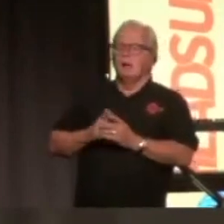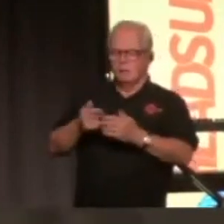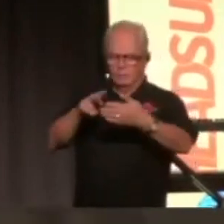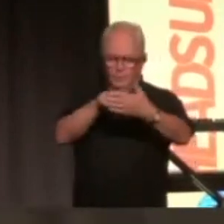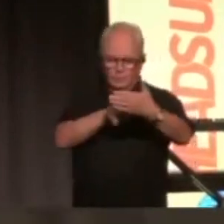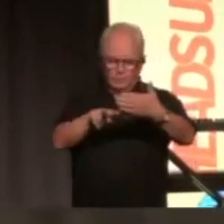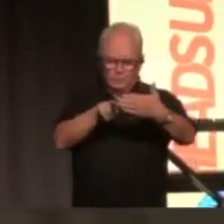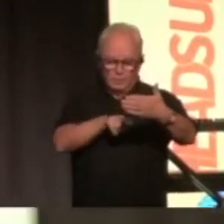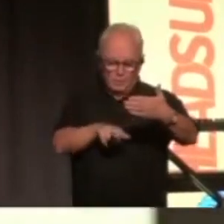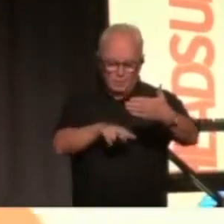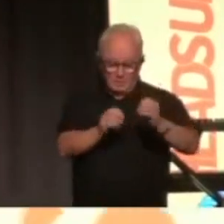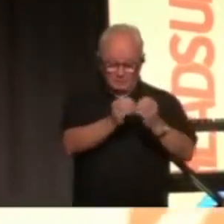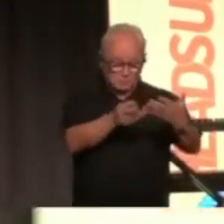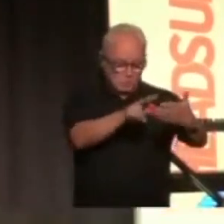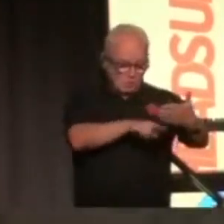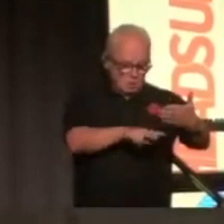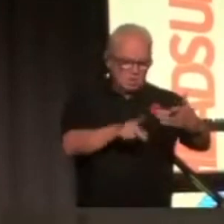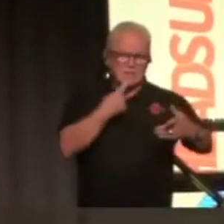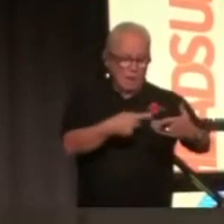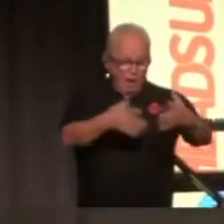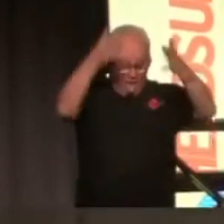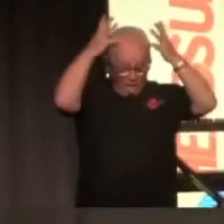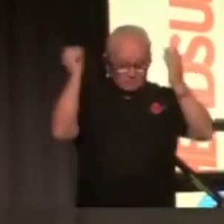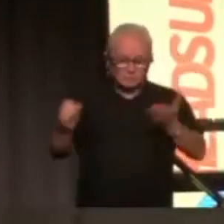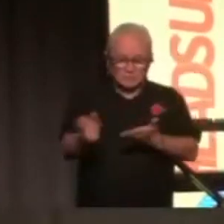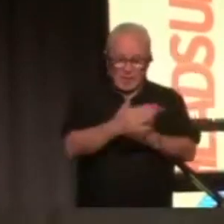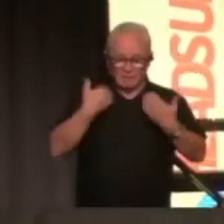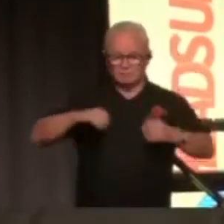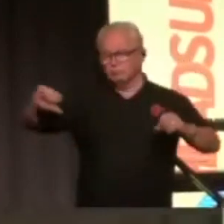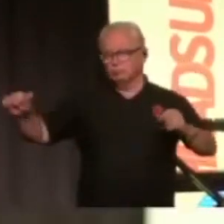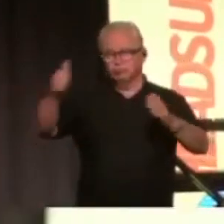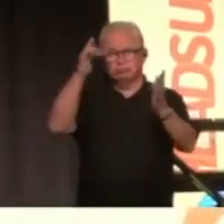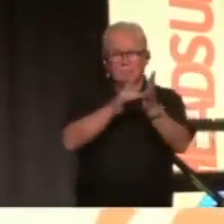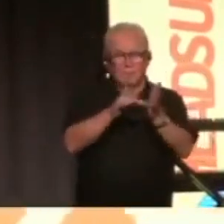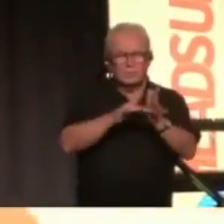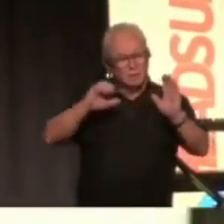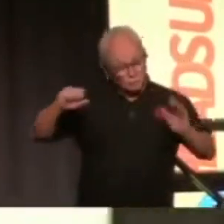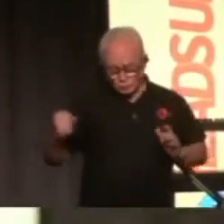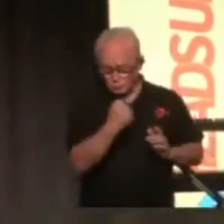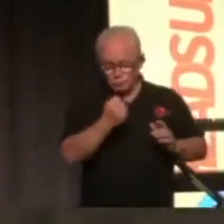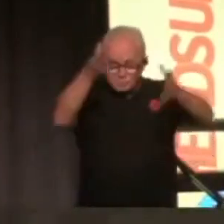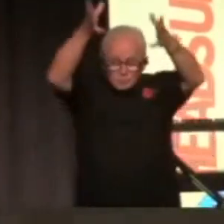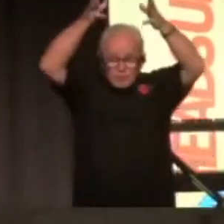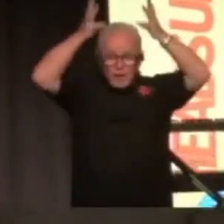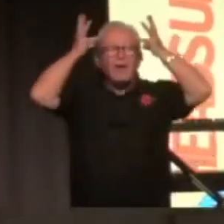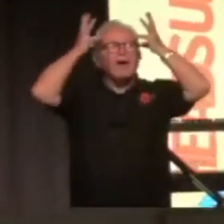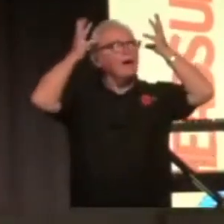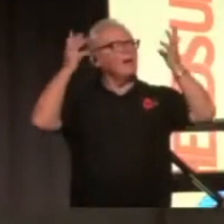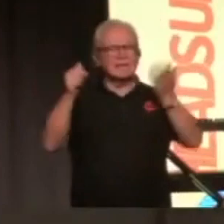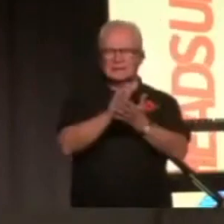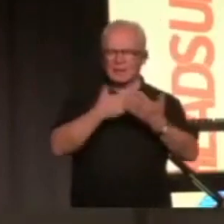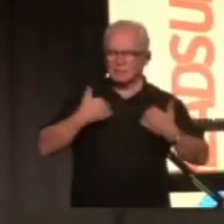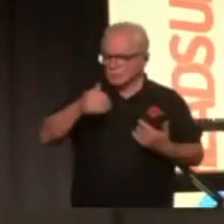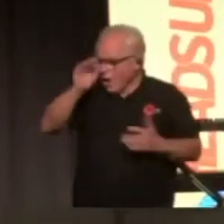and on the bottom of the page, he says, the helmet of salvation is so important. Put on the helmet of salvation. Now, if you want to